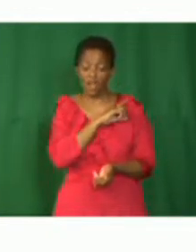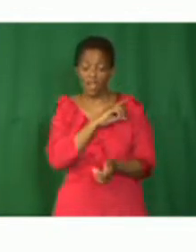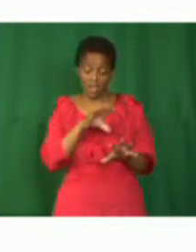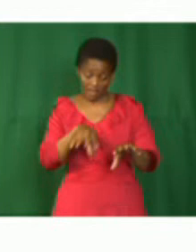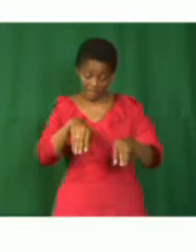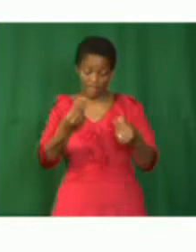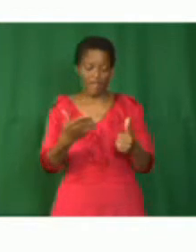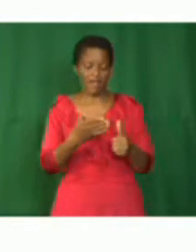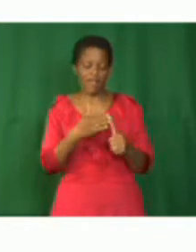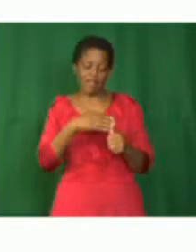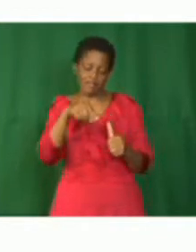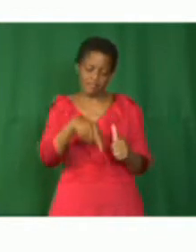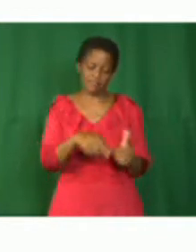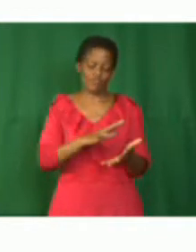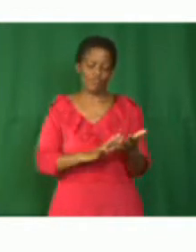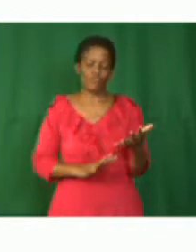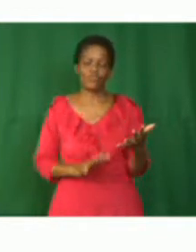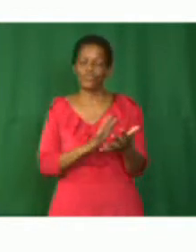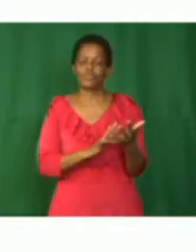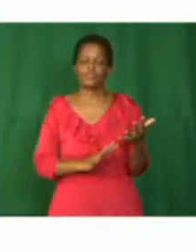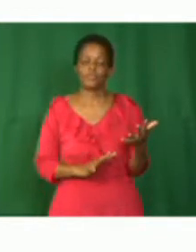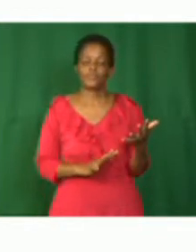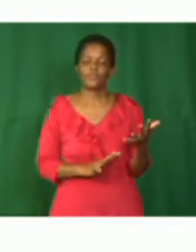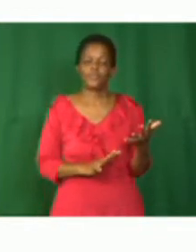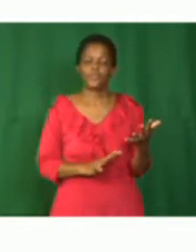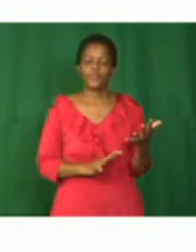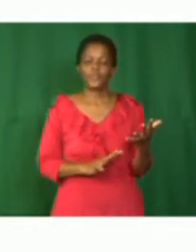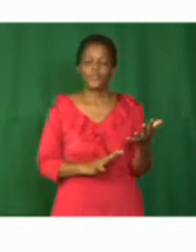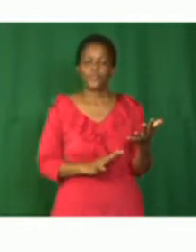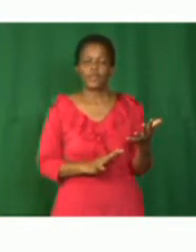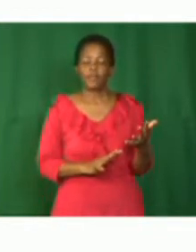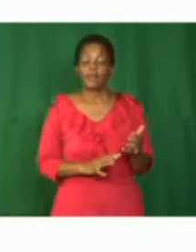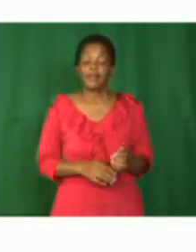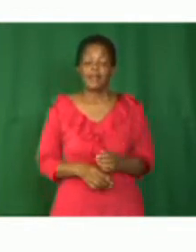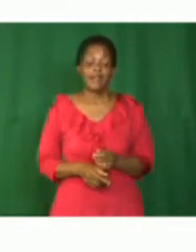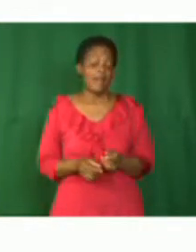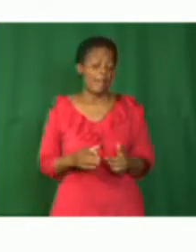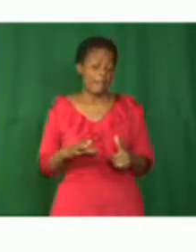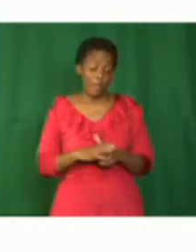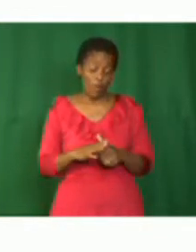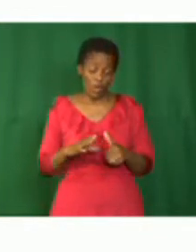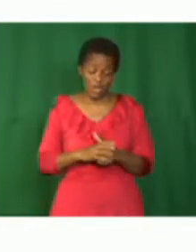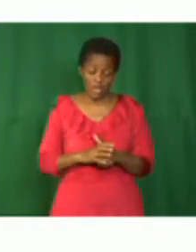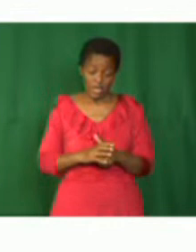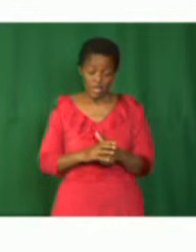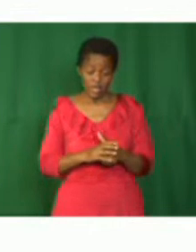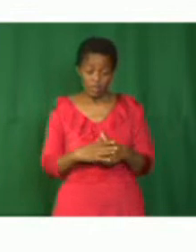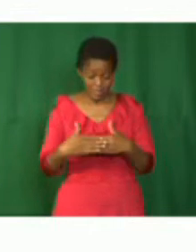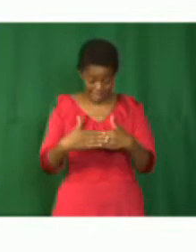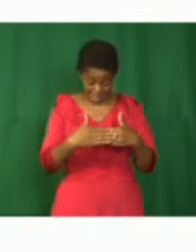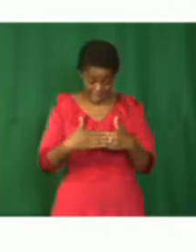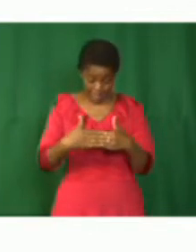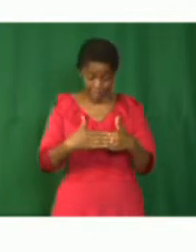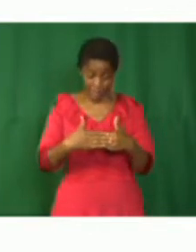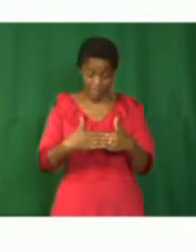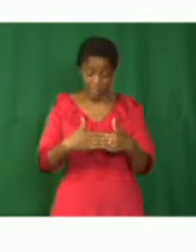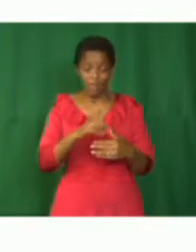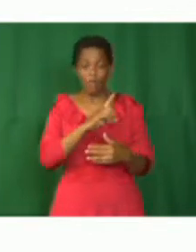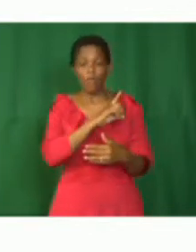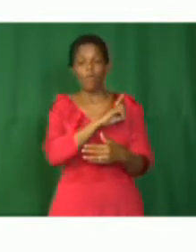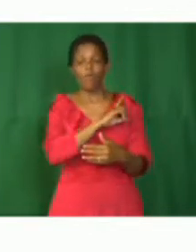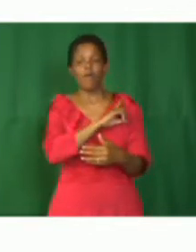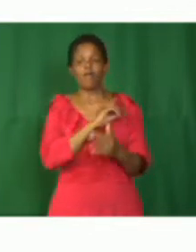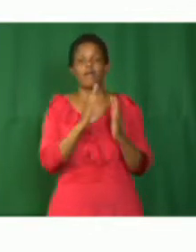then at some point in time, you should be very careful when we are answering those questions, because it is going to happen that a